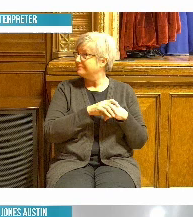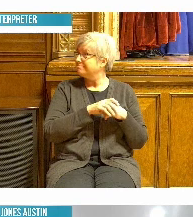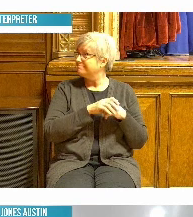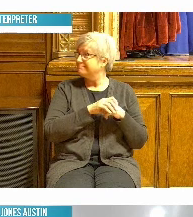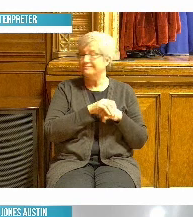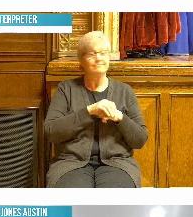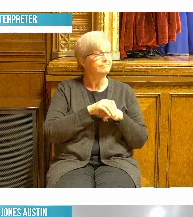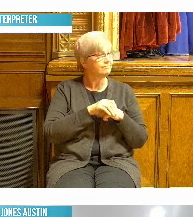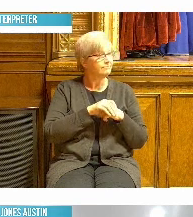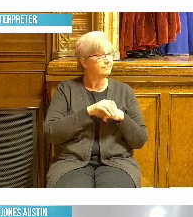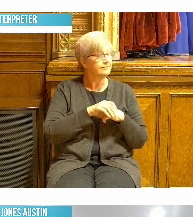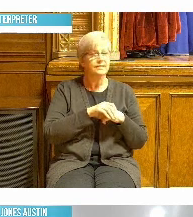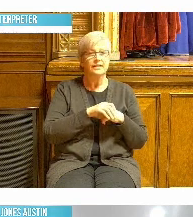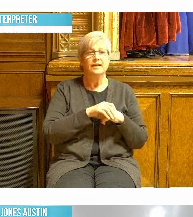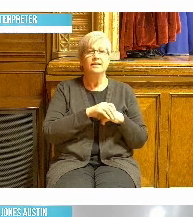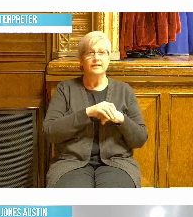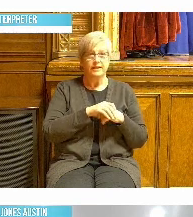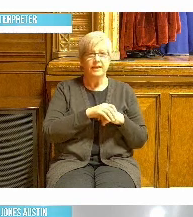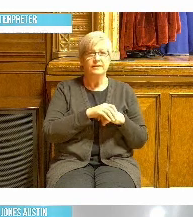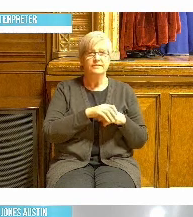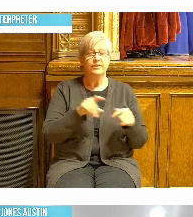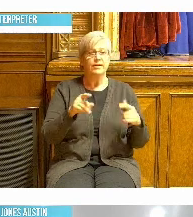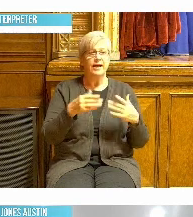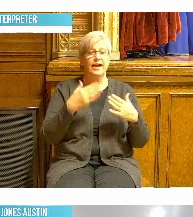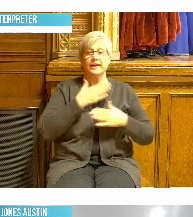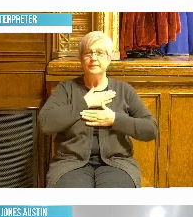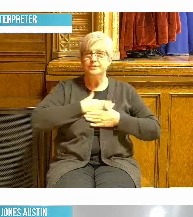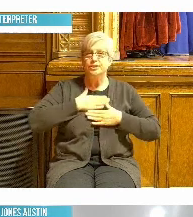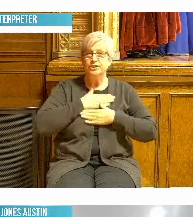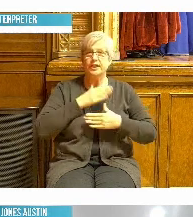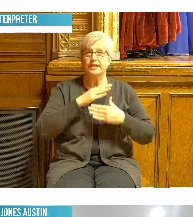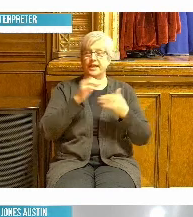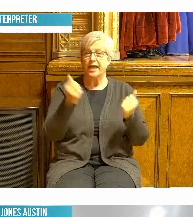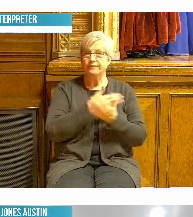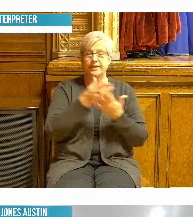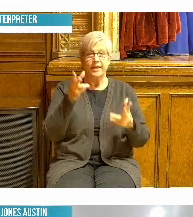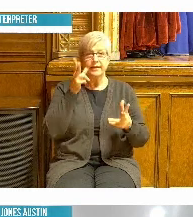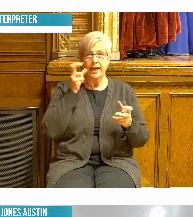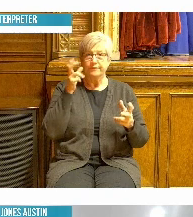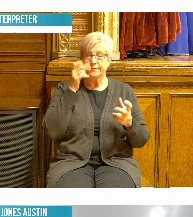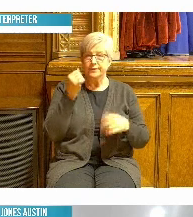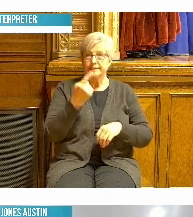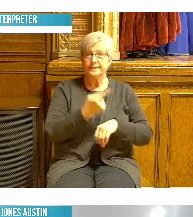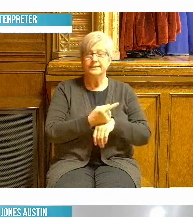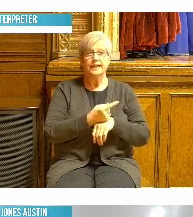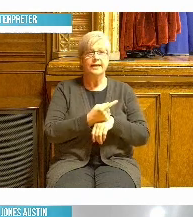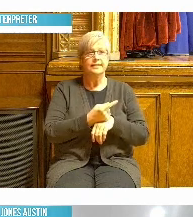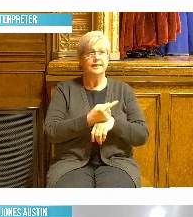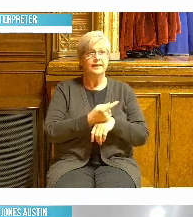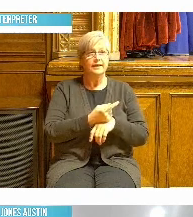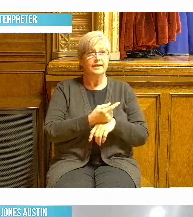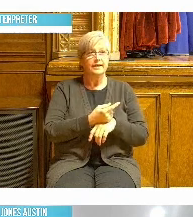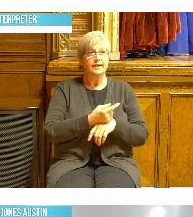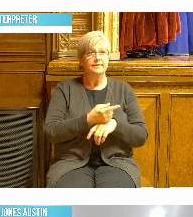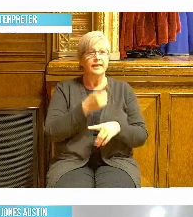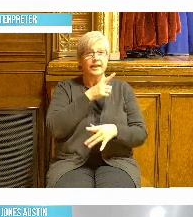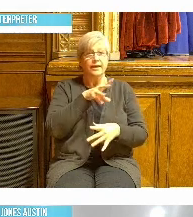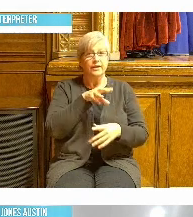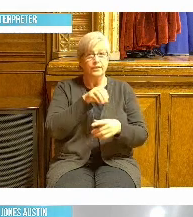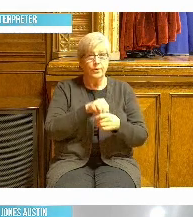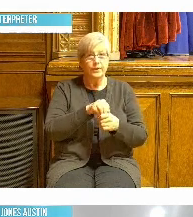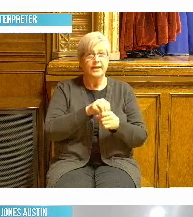Finding the unmute button. I have greatly appreciated all that I've heard this evening. And let me just say, including